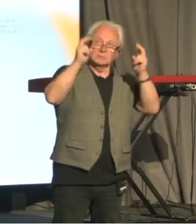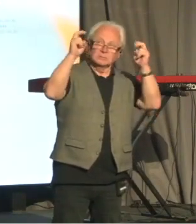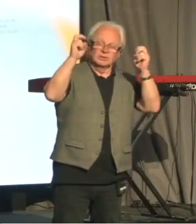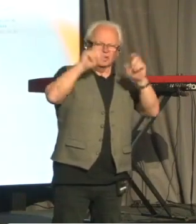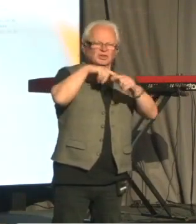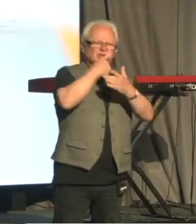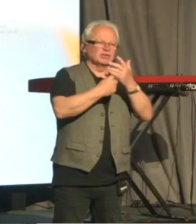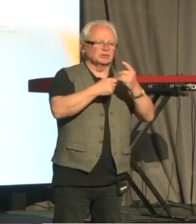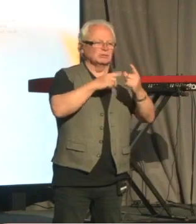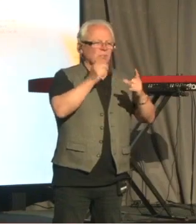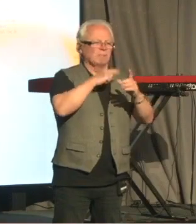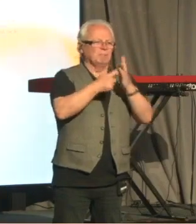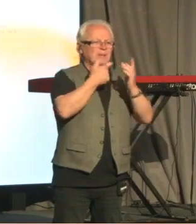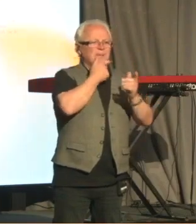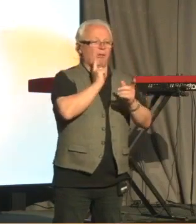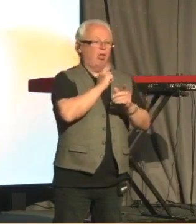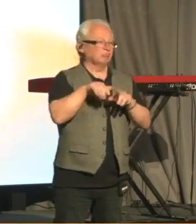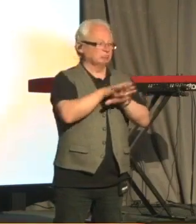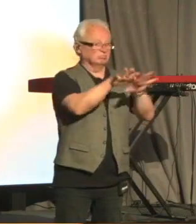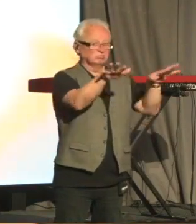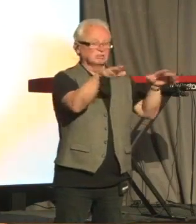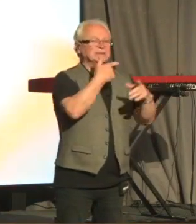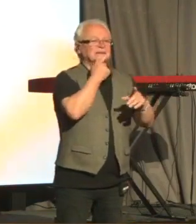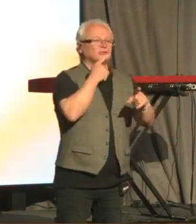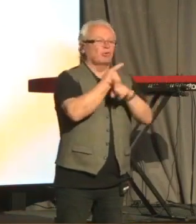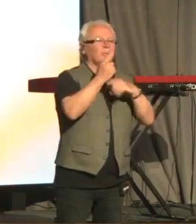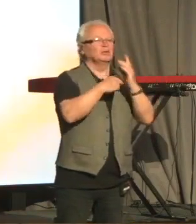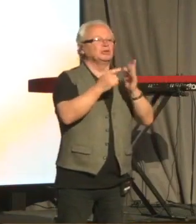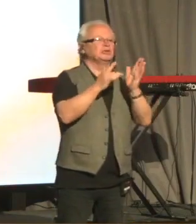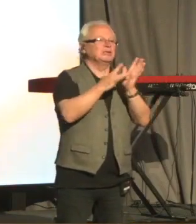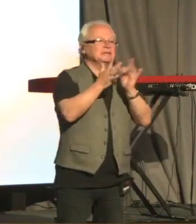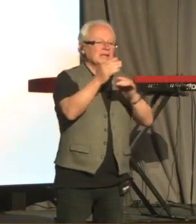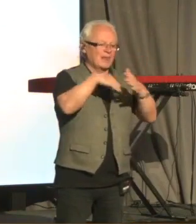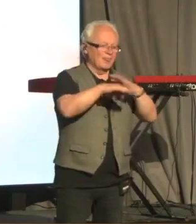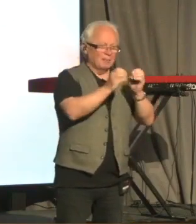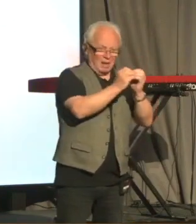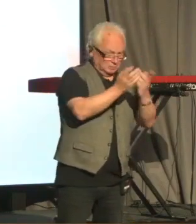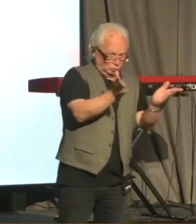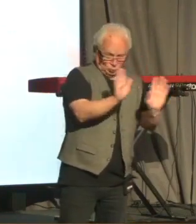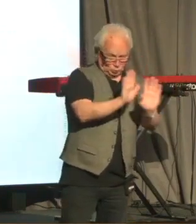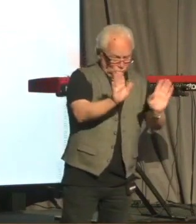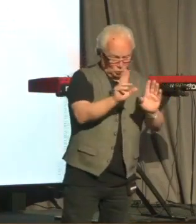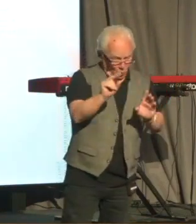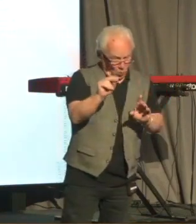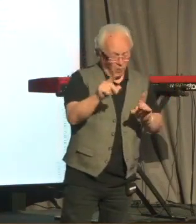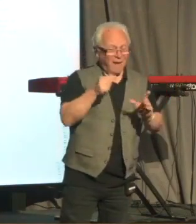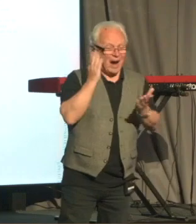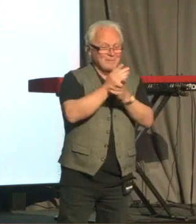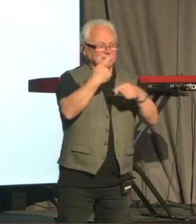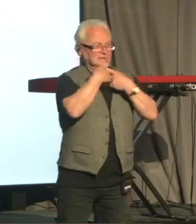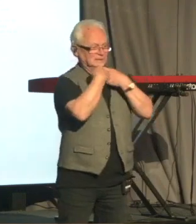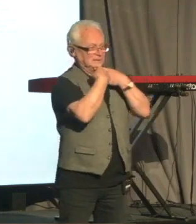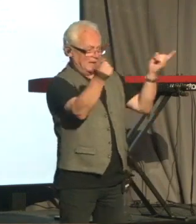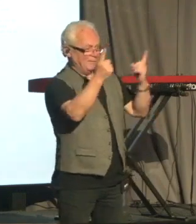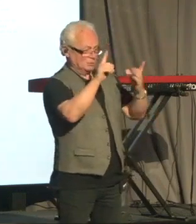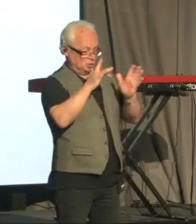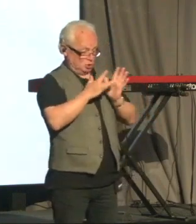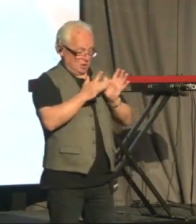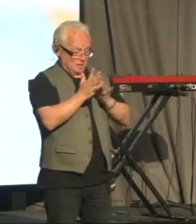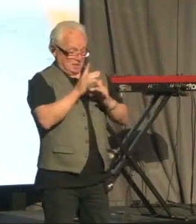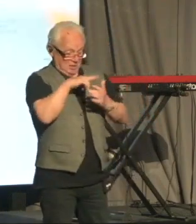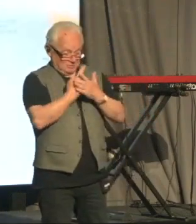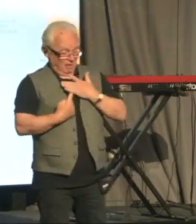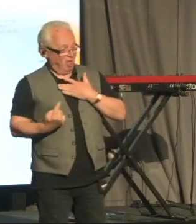have said about Jesus, not things that the disciples have recorded about Jesus, but these are statements that Jesus